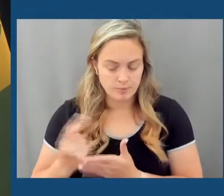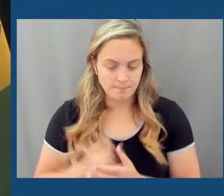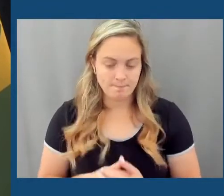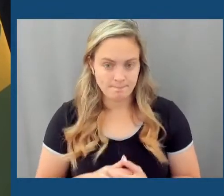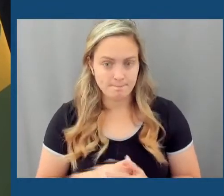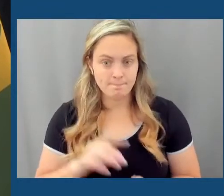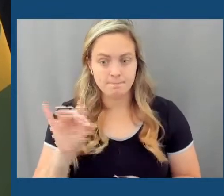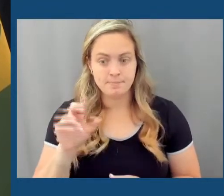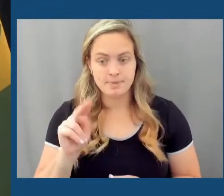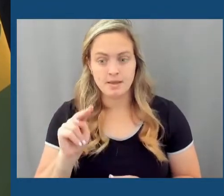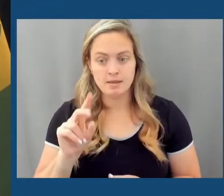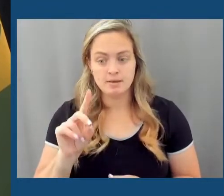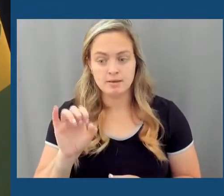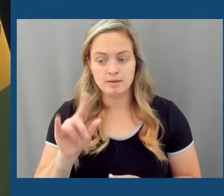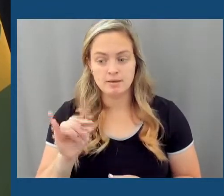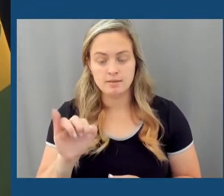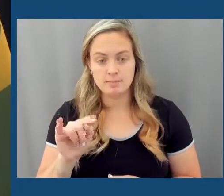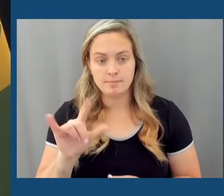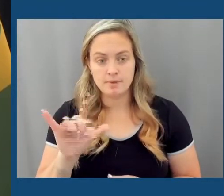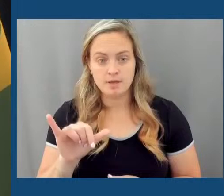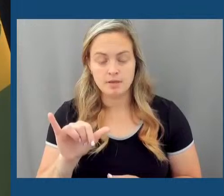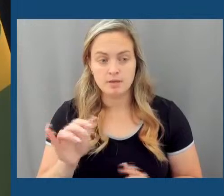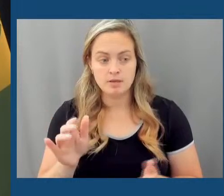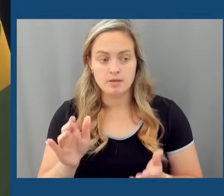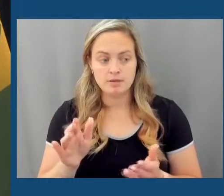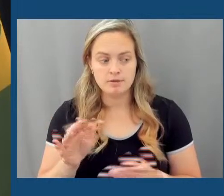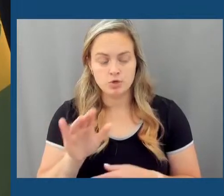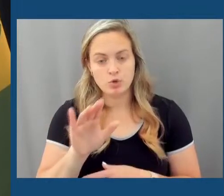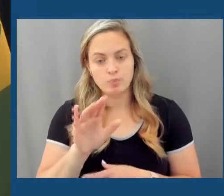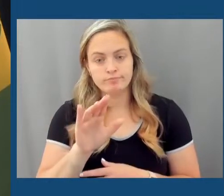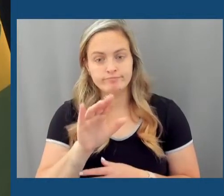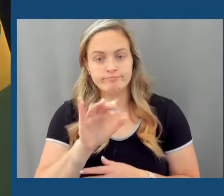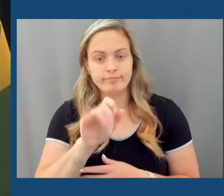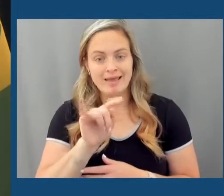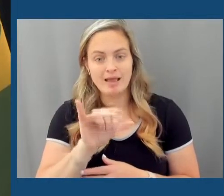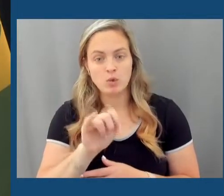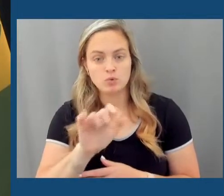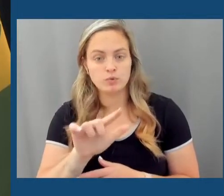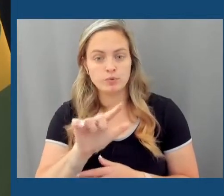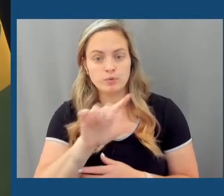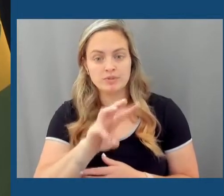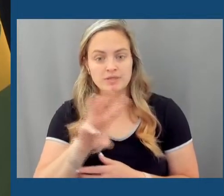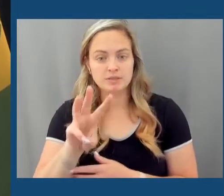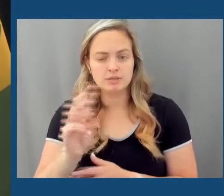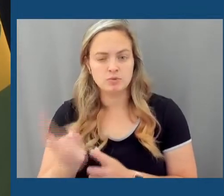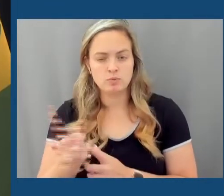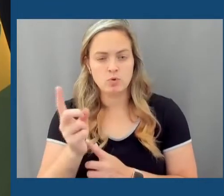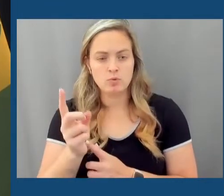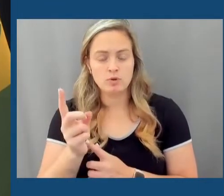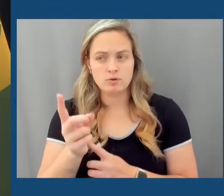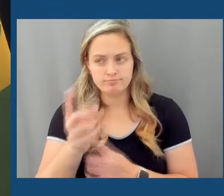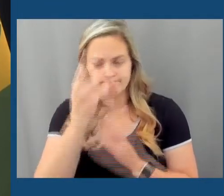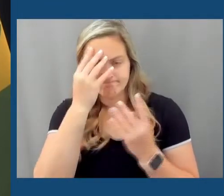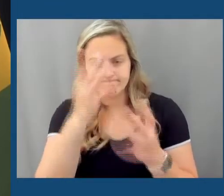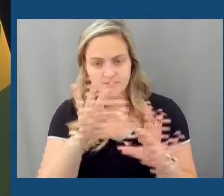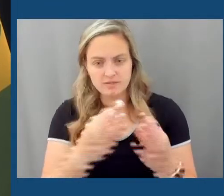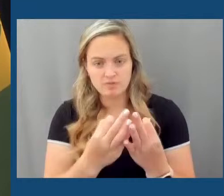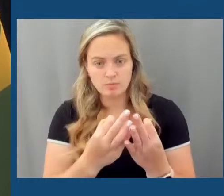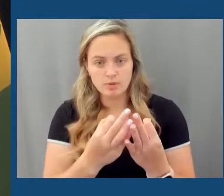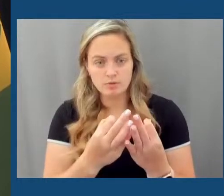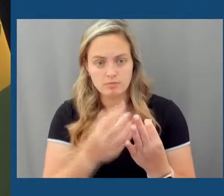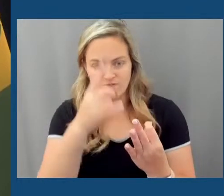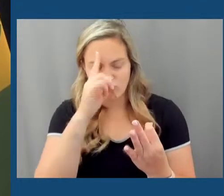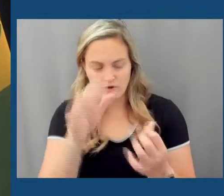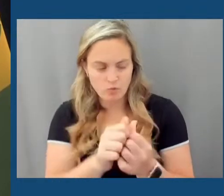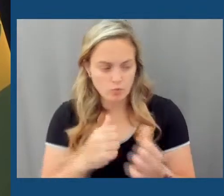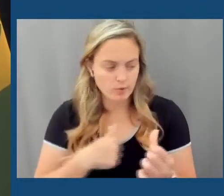Dan DiClementi have asked me, Council 66, just to take a second and let his family know that he's forever with us.